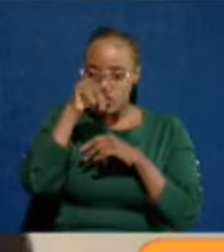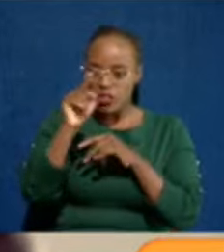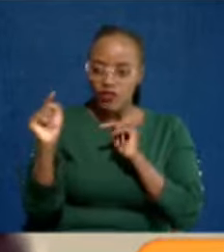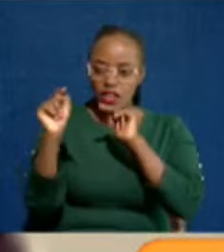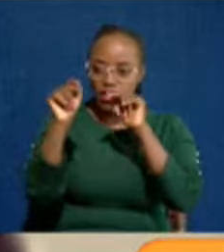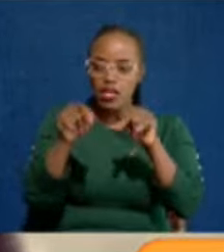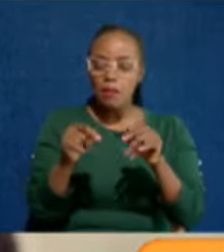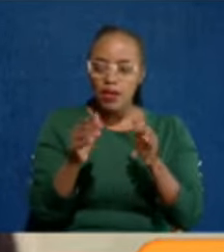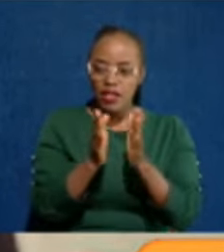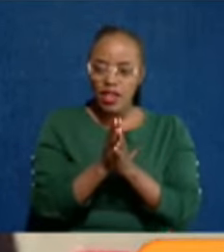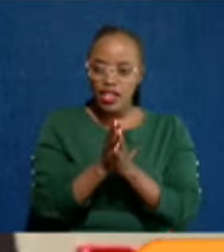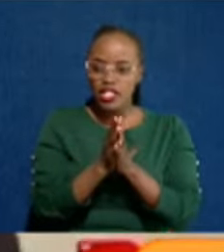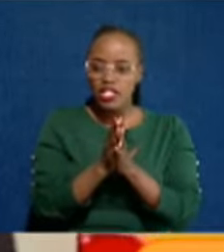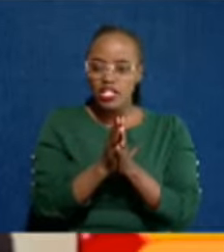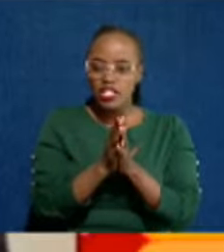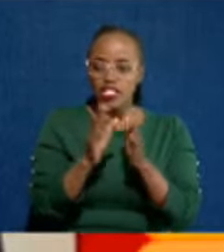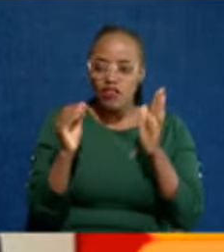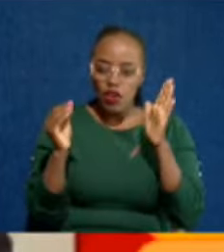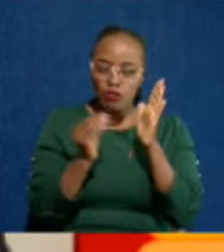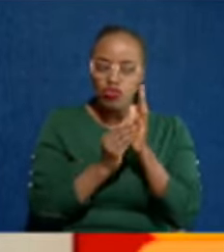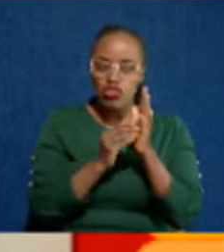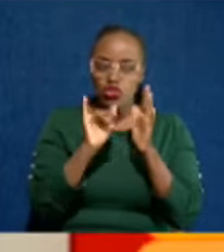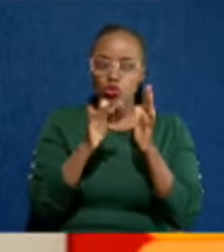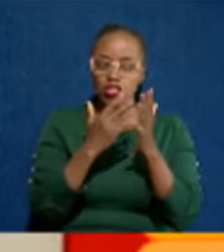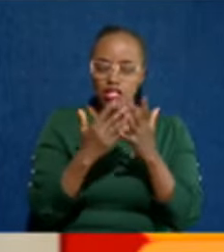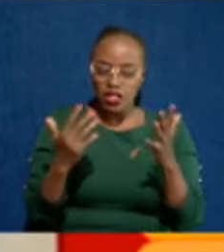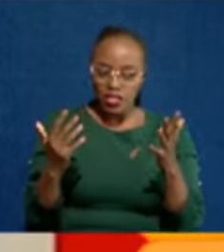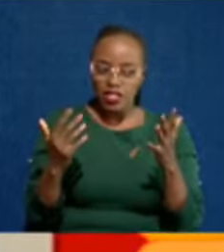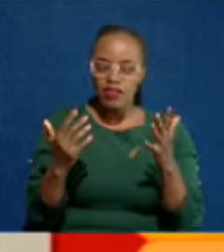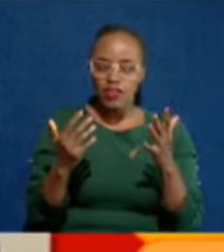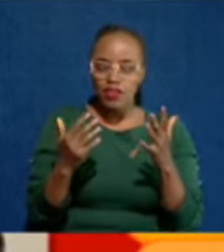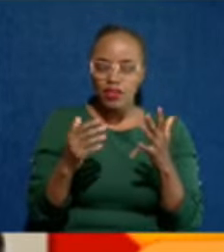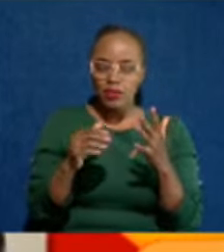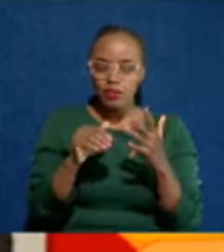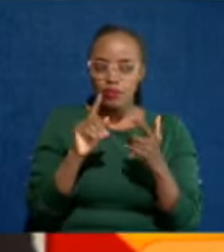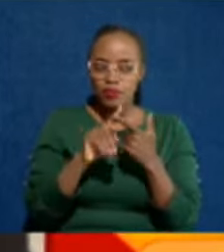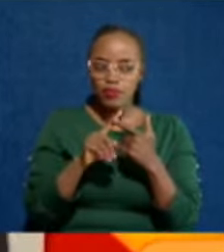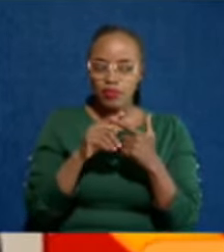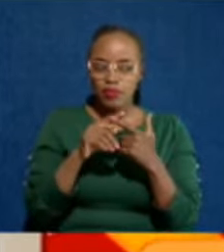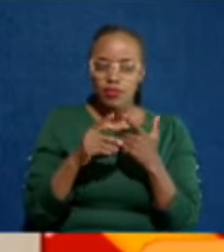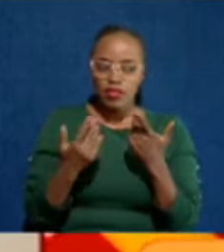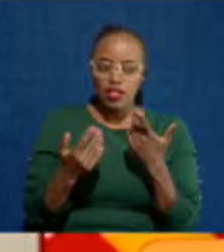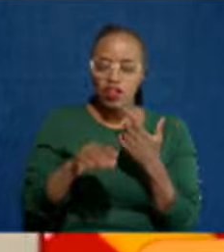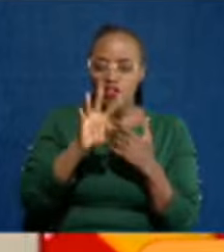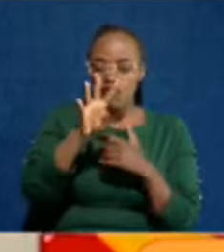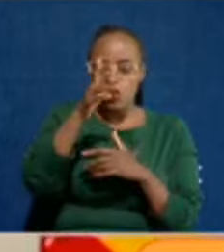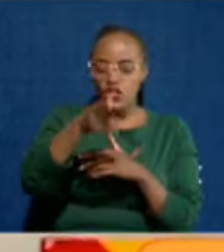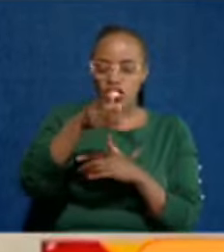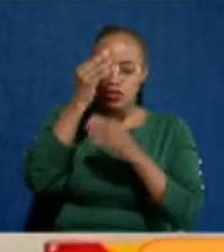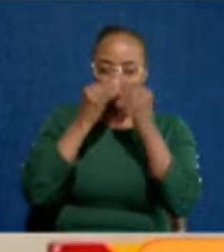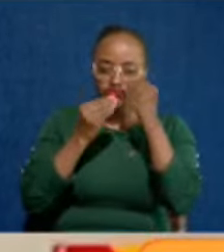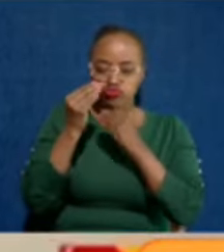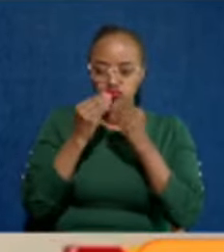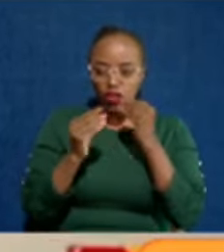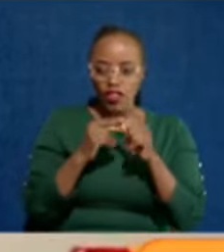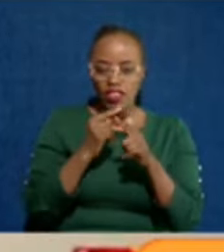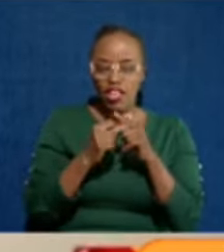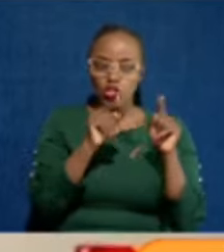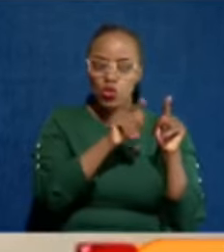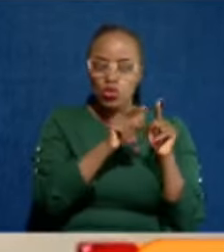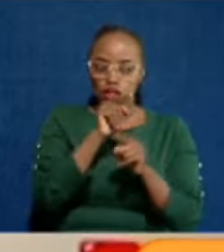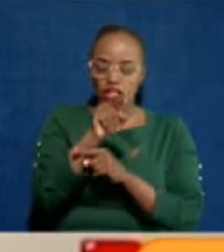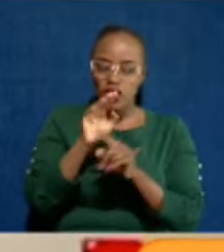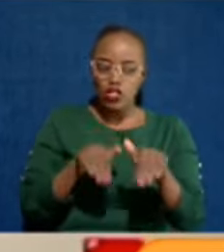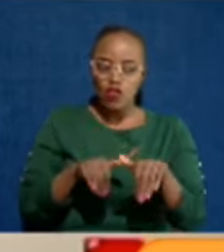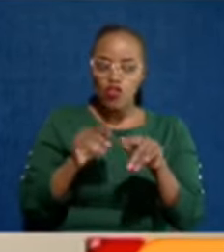coming and planting those assorted items, among them four tear gas canisters. And so that is